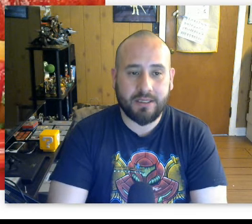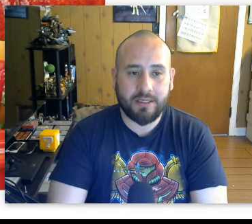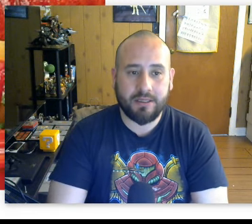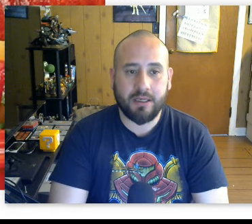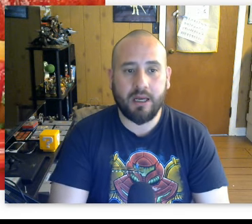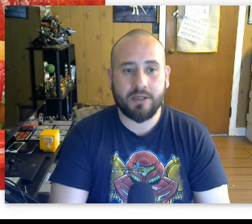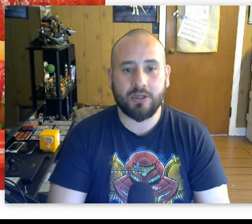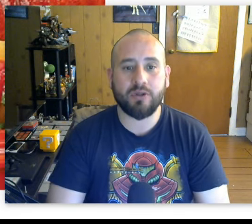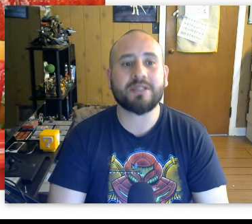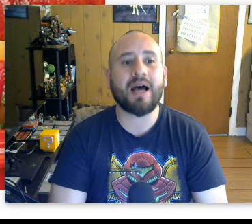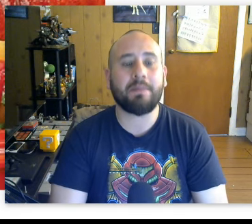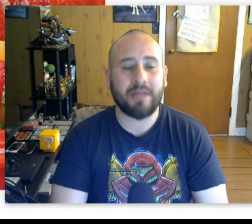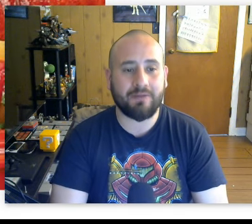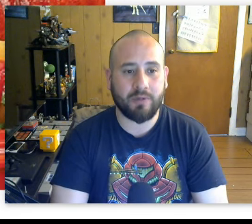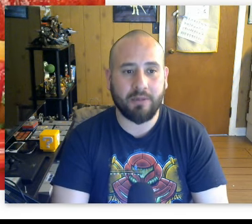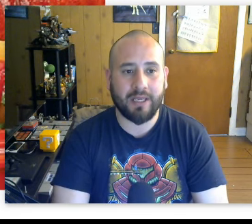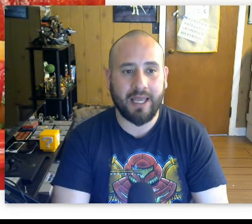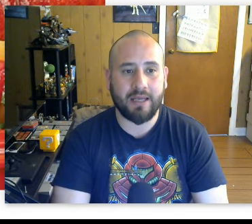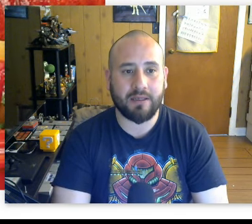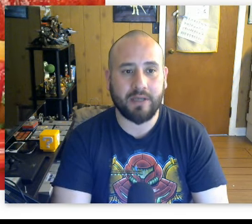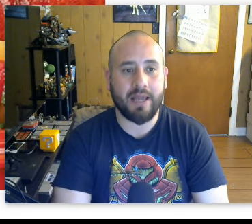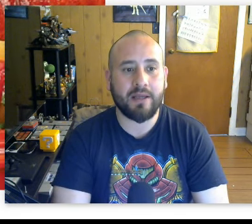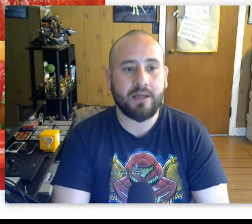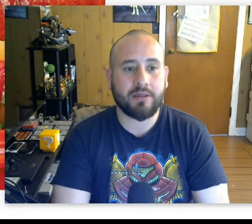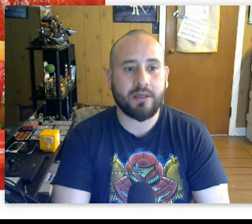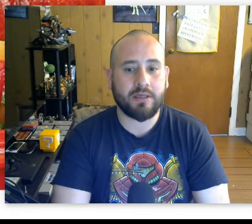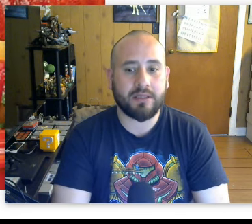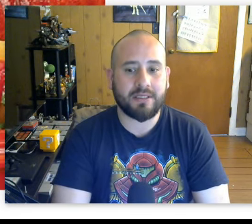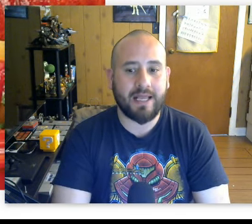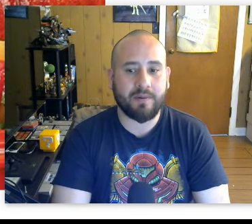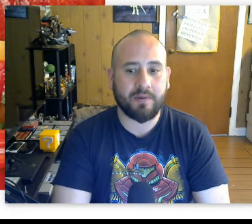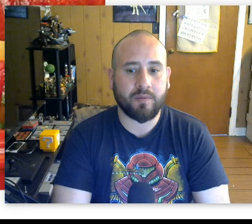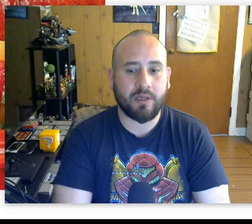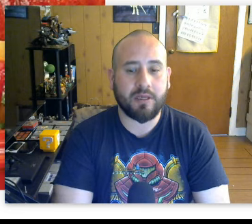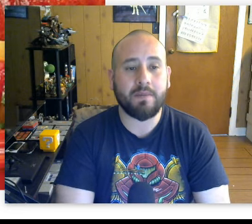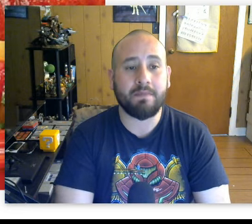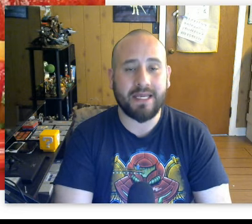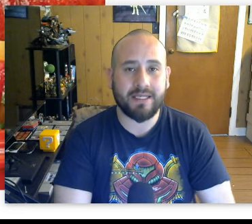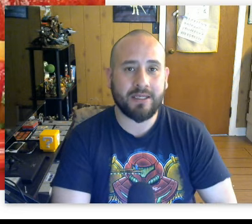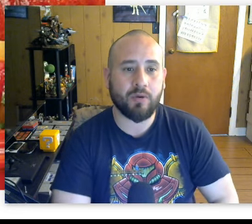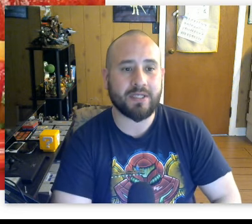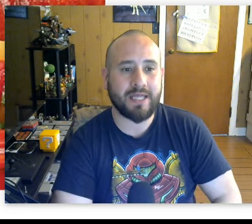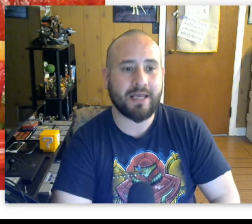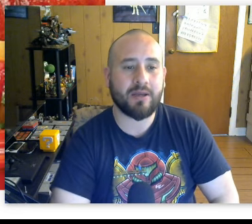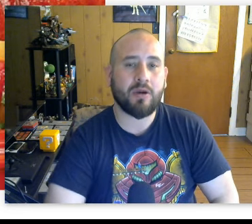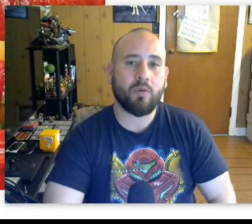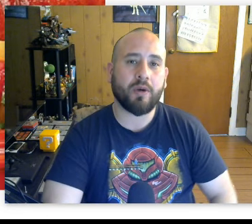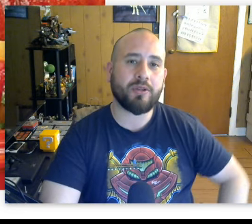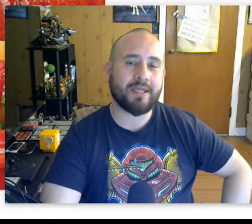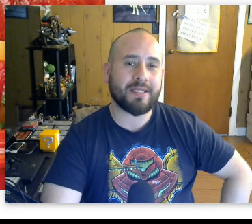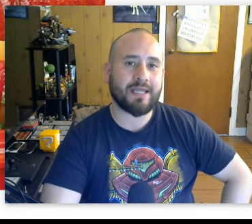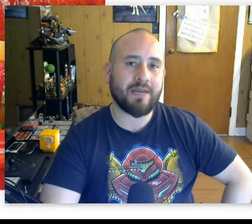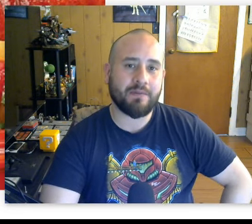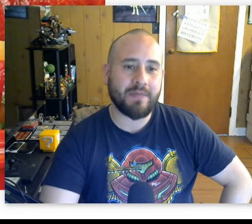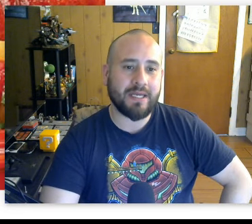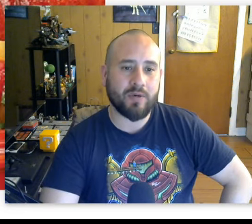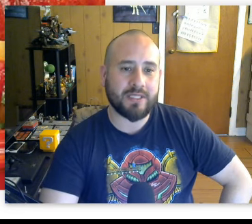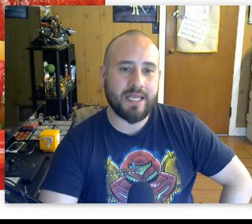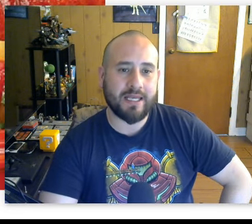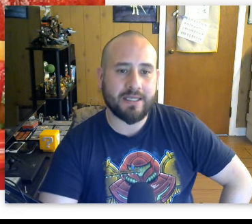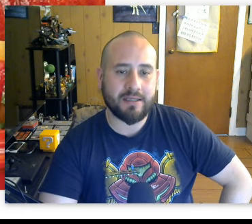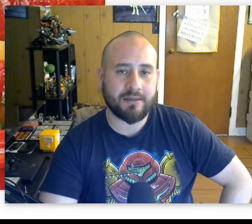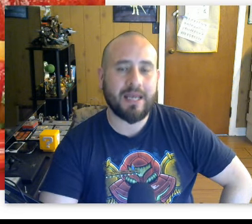Meat. So this top left one I'm looking at, okay? The steak one, meat or steak. What do you think the sign for meat